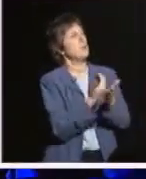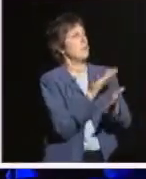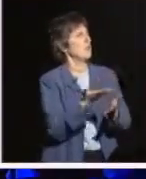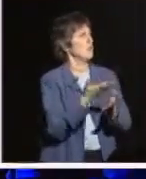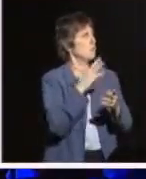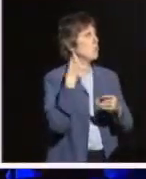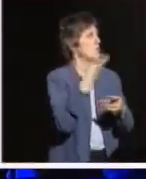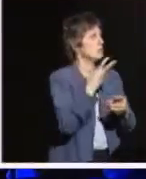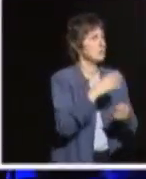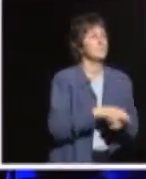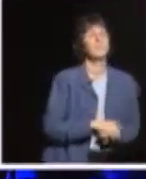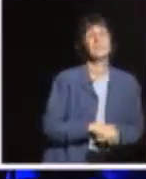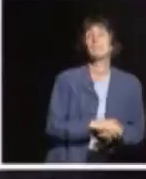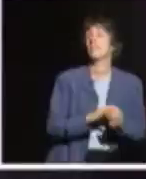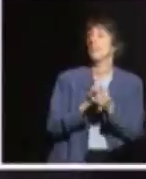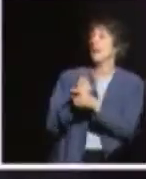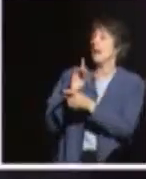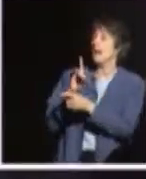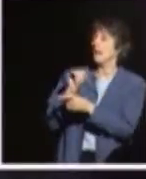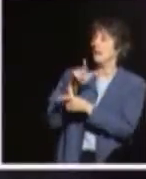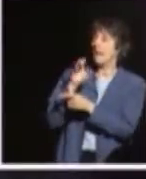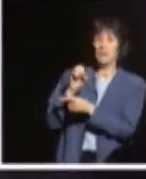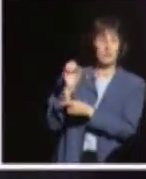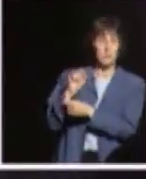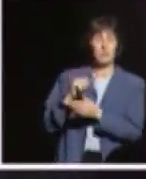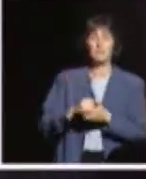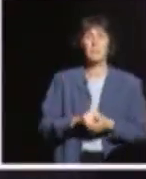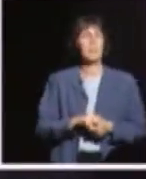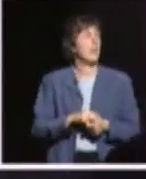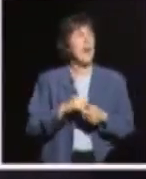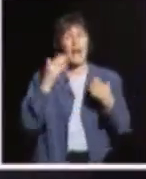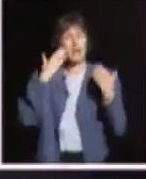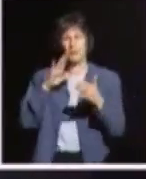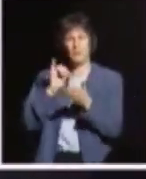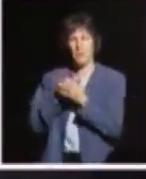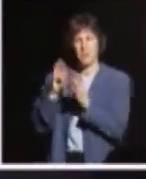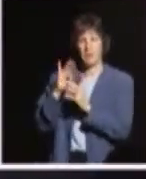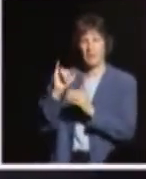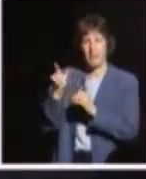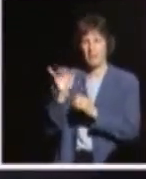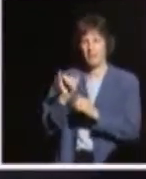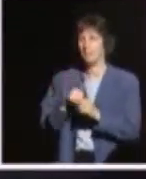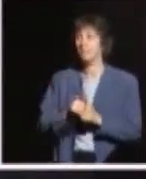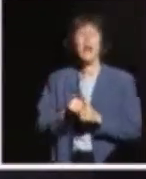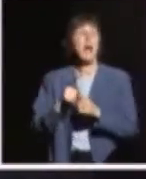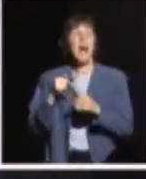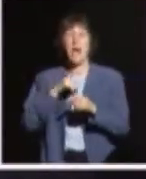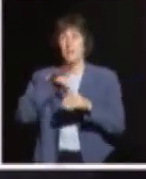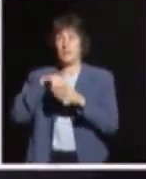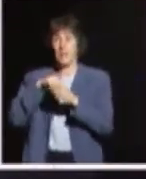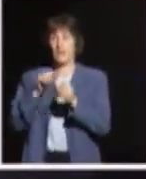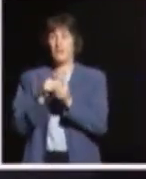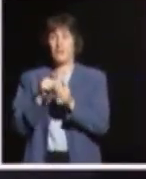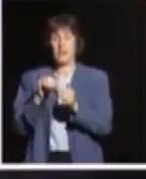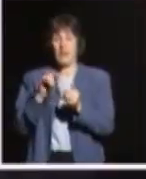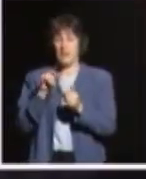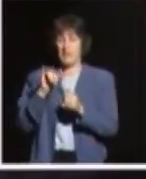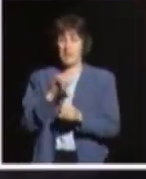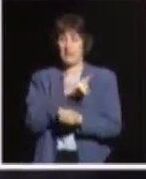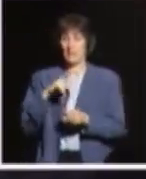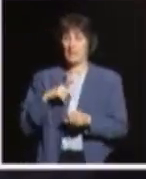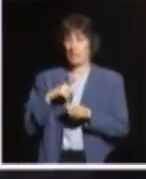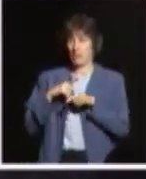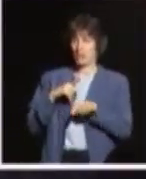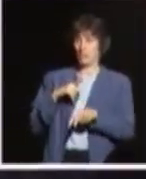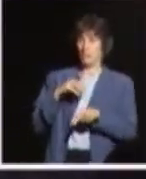that 14 years in the Onondaga County Legislature, 5 spent as chairman of the county legislature, in any piece